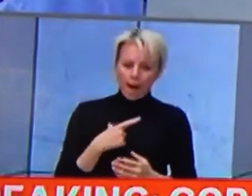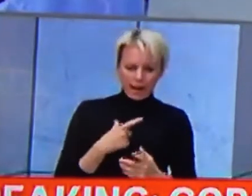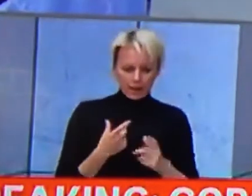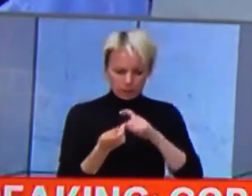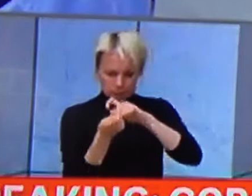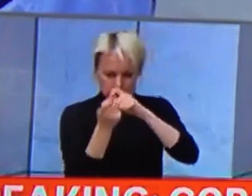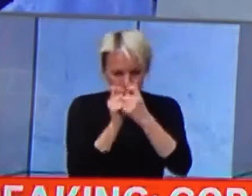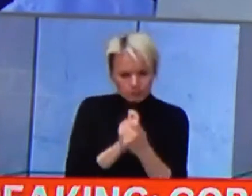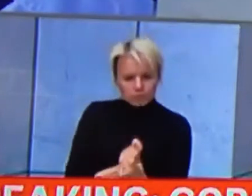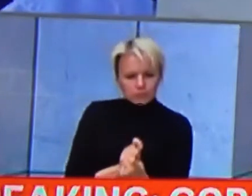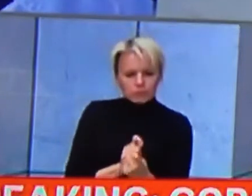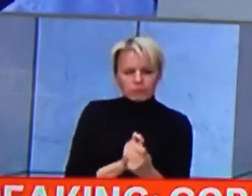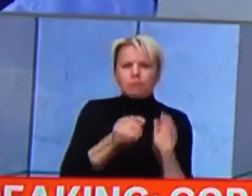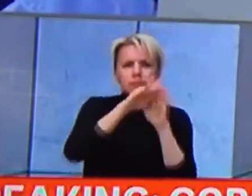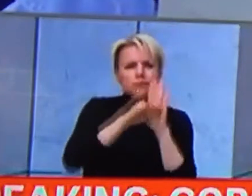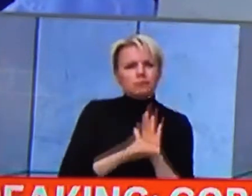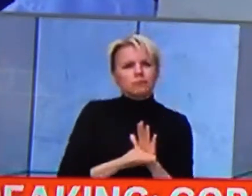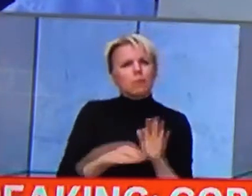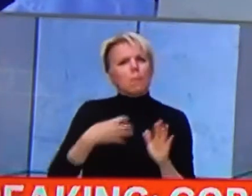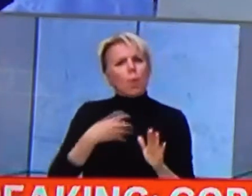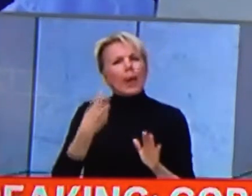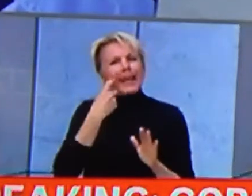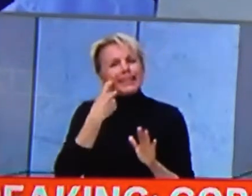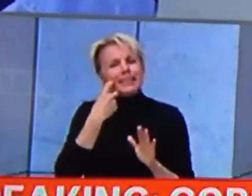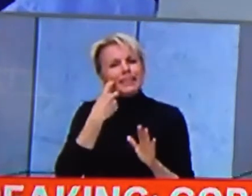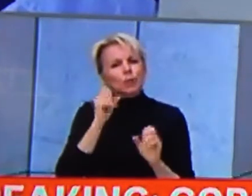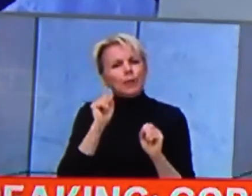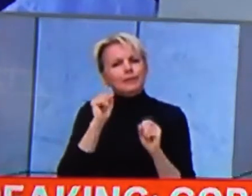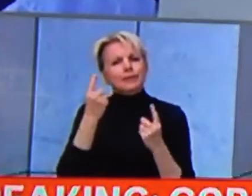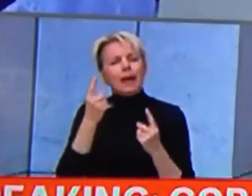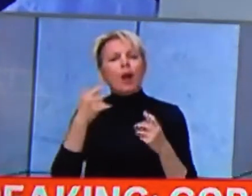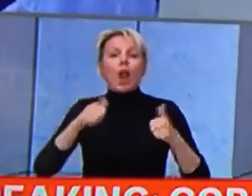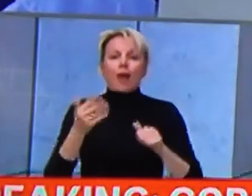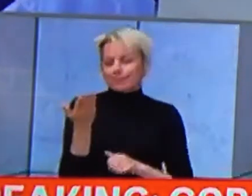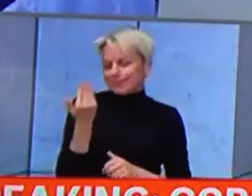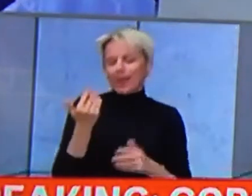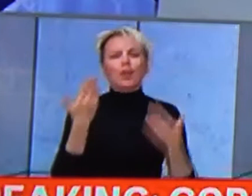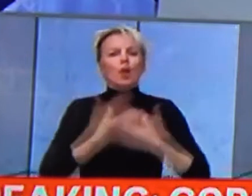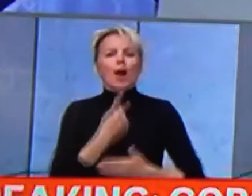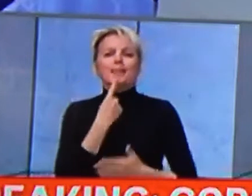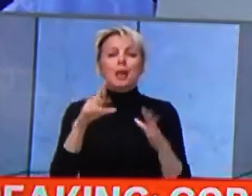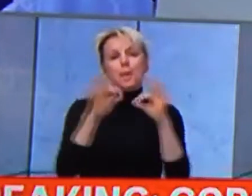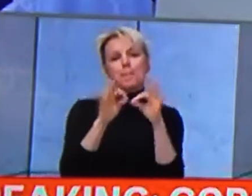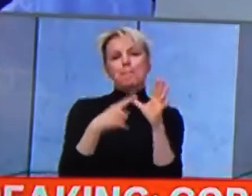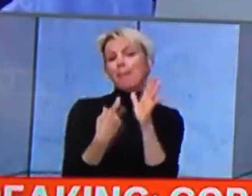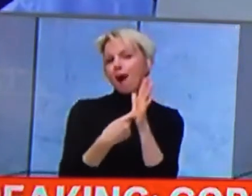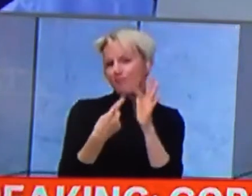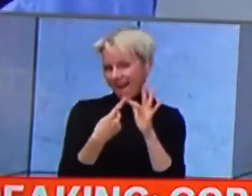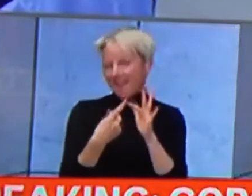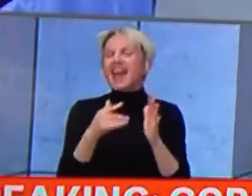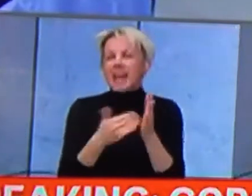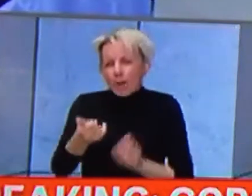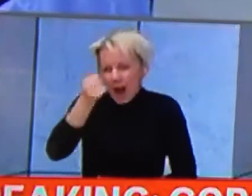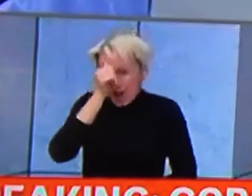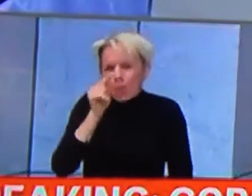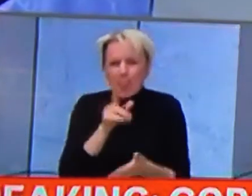because that's much easier to understand. Even barre classes the other night. I now know what they are, by the way. You'll be